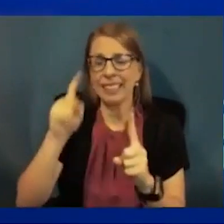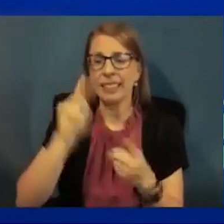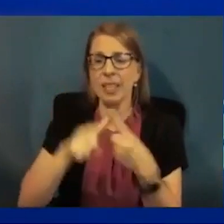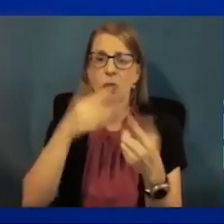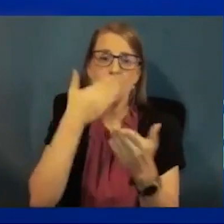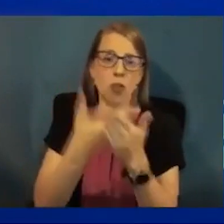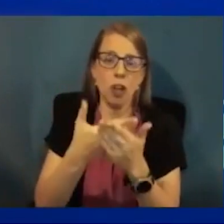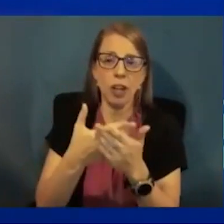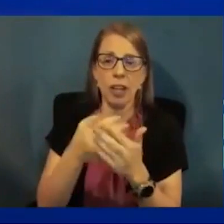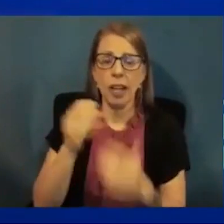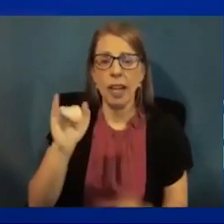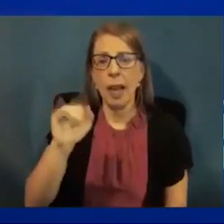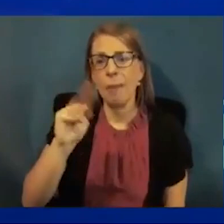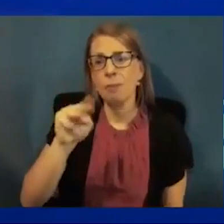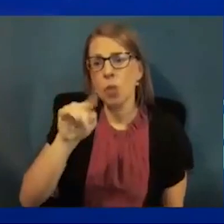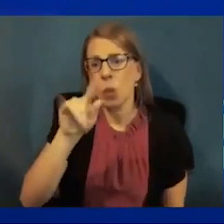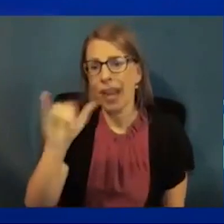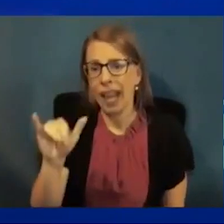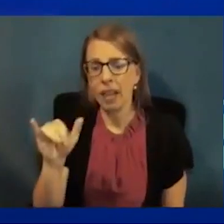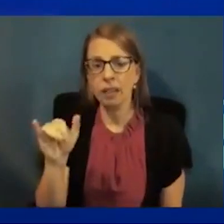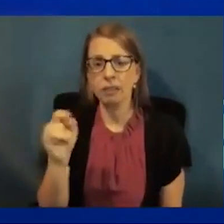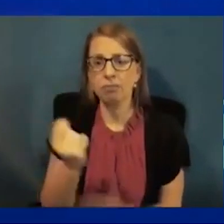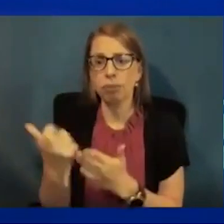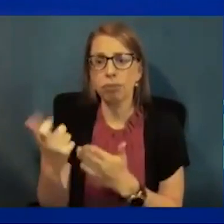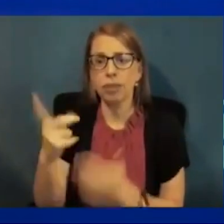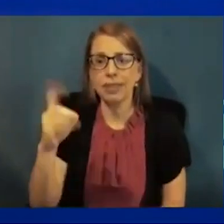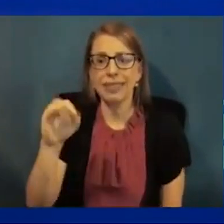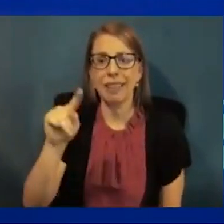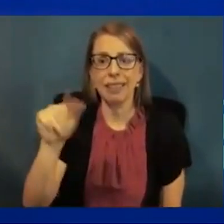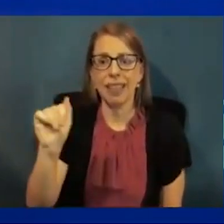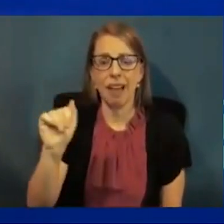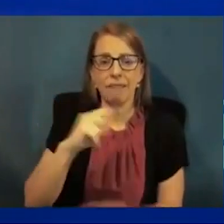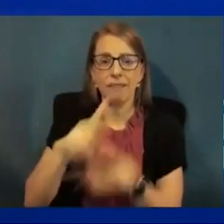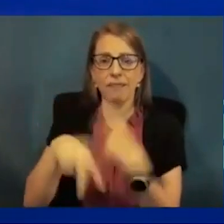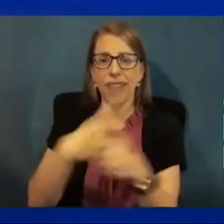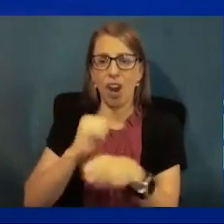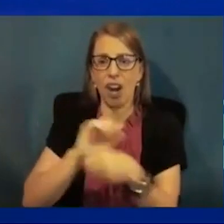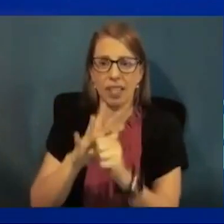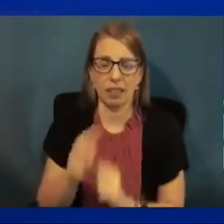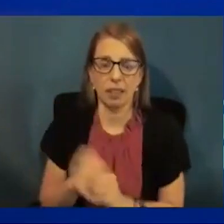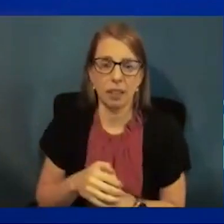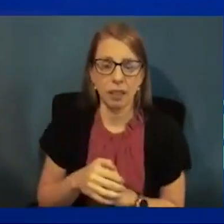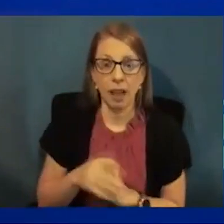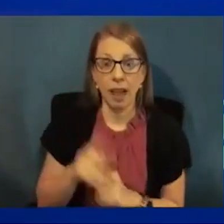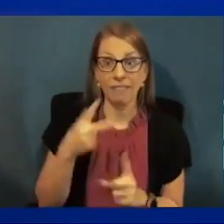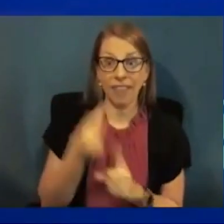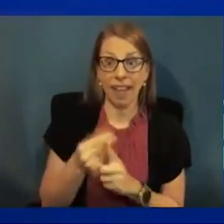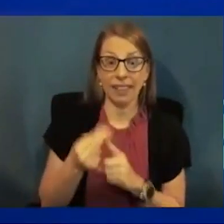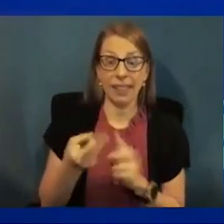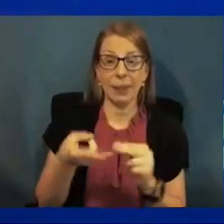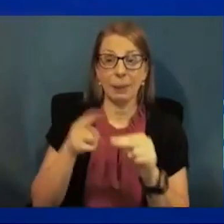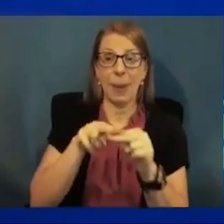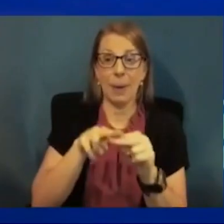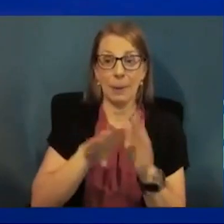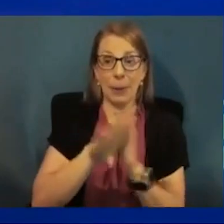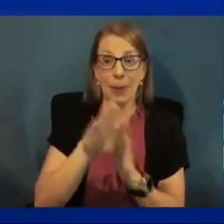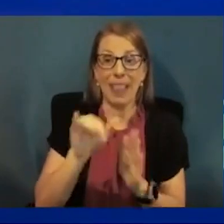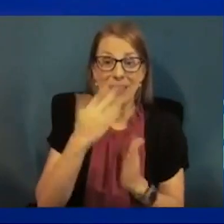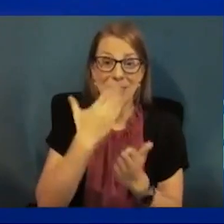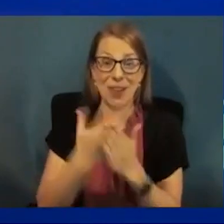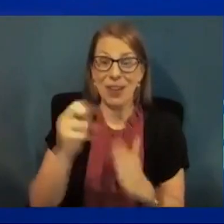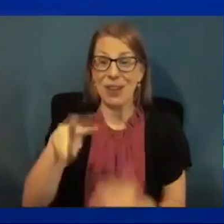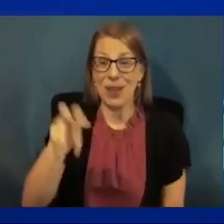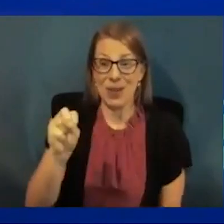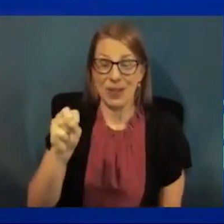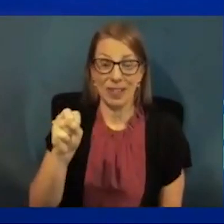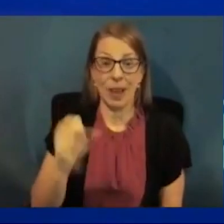variant. And by the way, vaccines are up across the United States right now, so that is really, really, really good news. We just had the most people